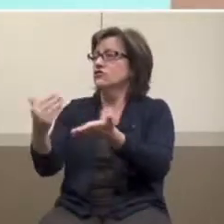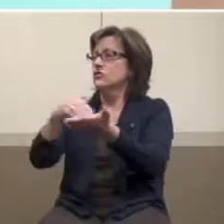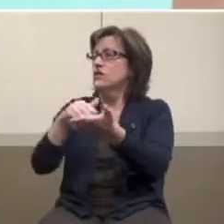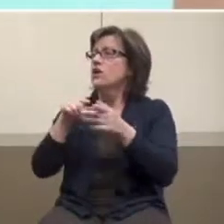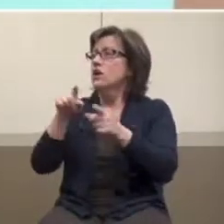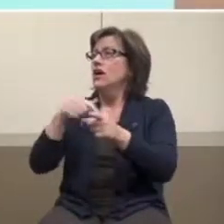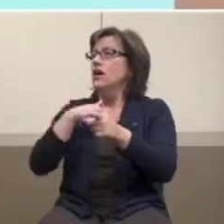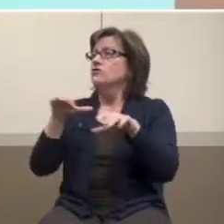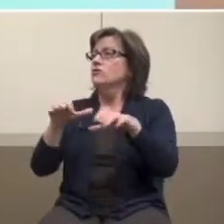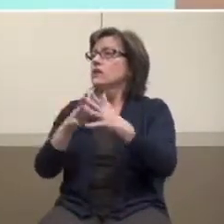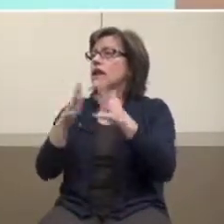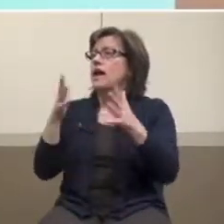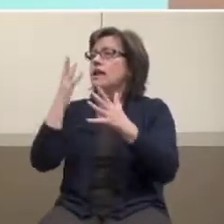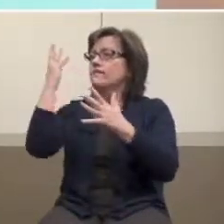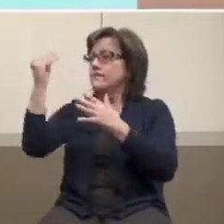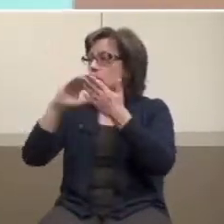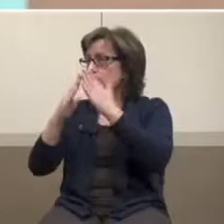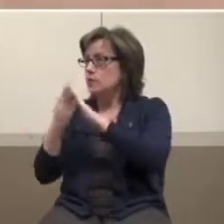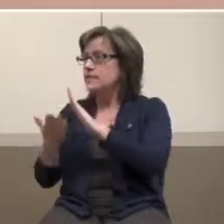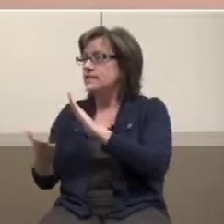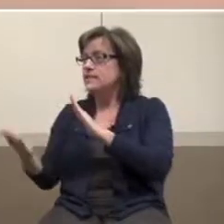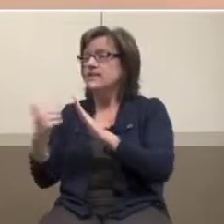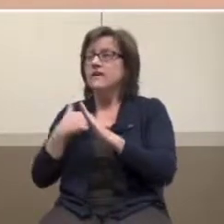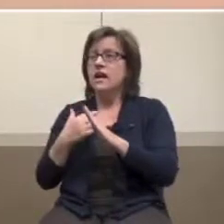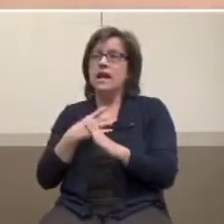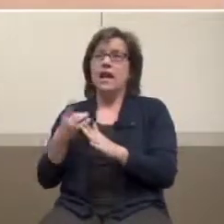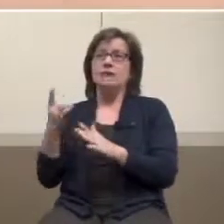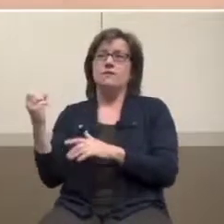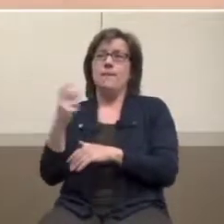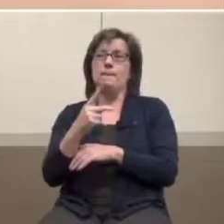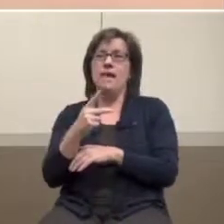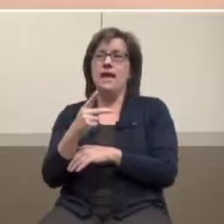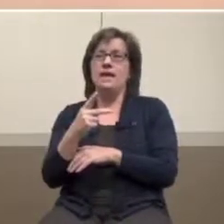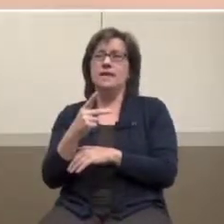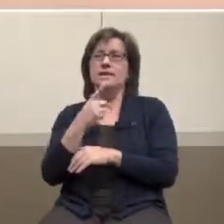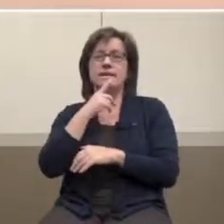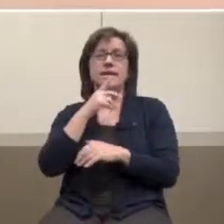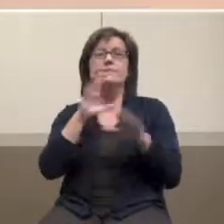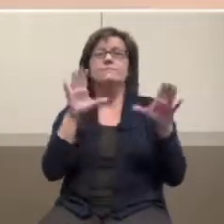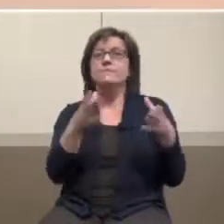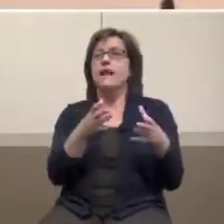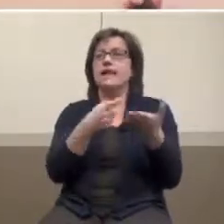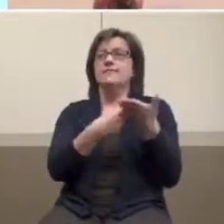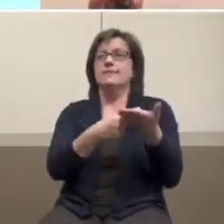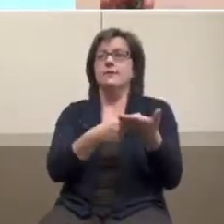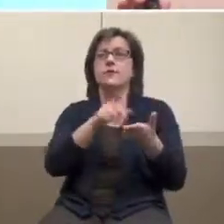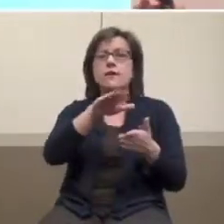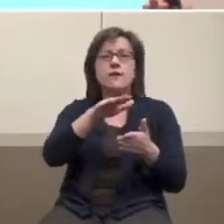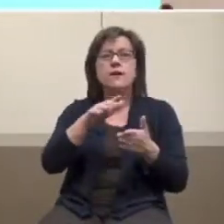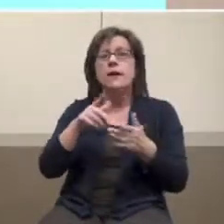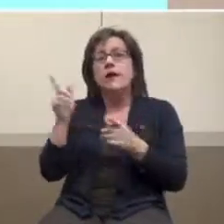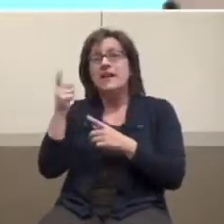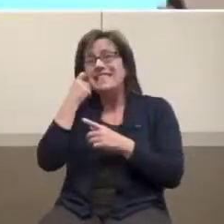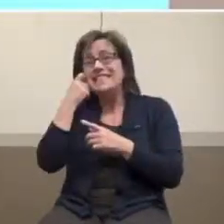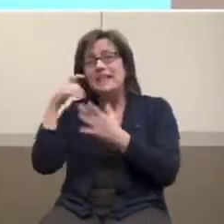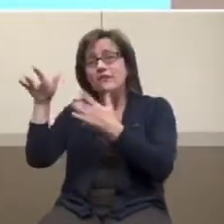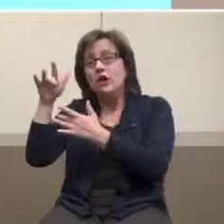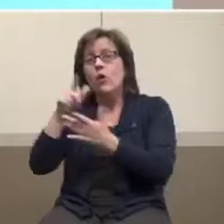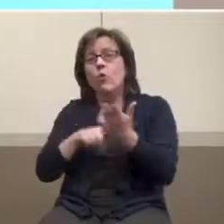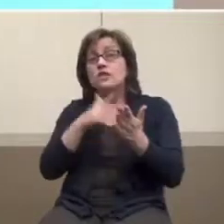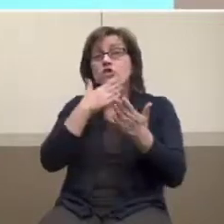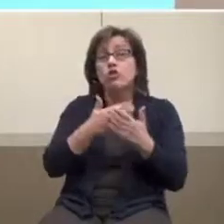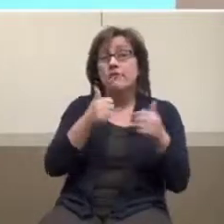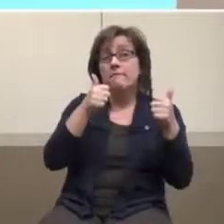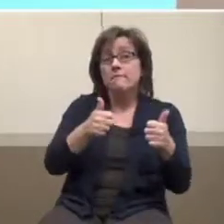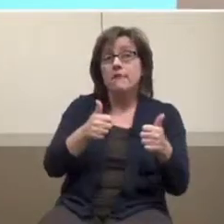of community things, I like to come back and say, what were some things that we did that were really good? And what were some things that we maybe needed some